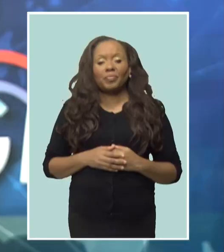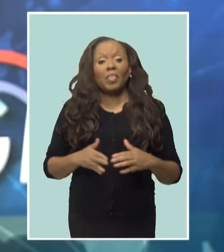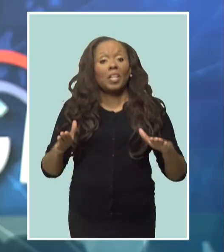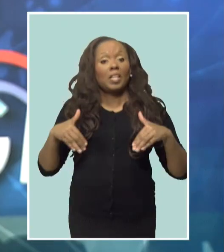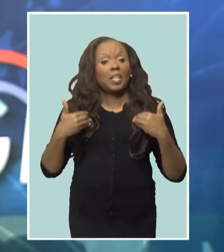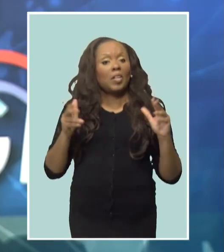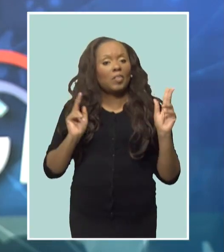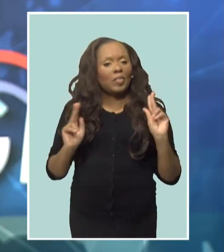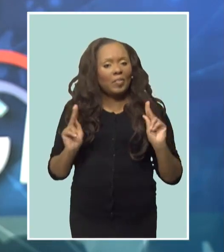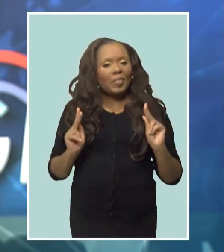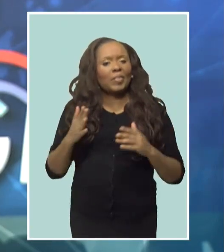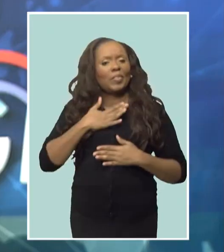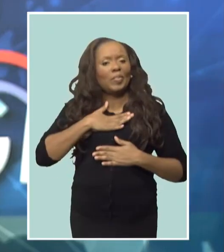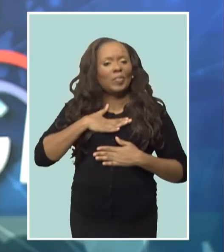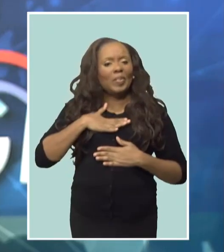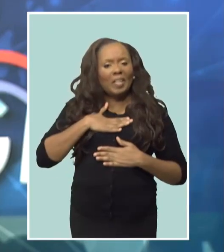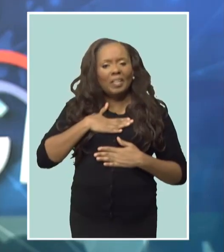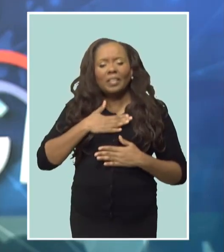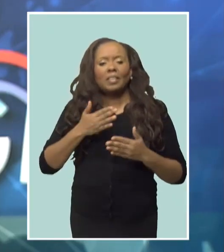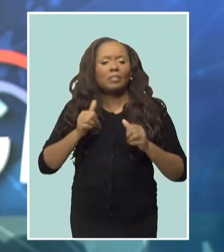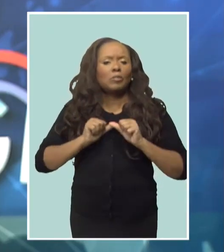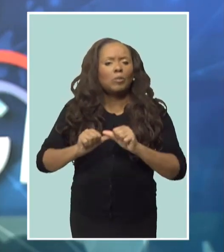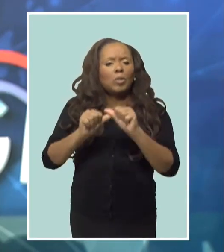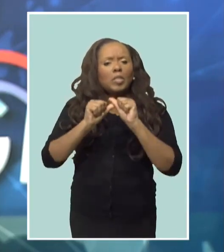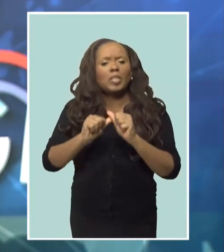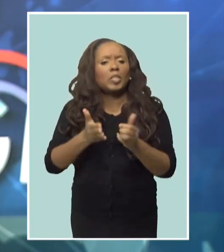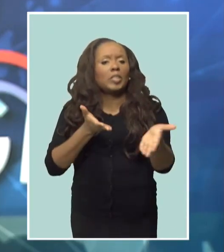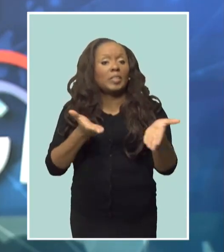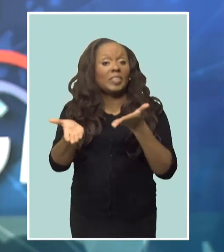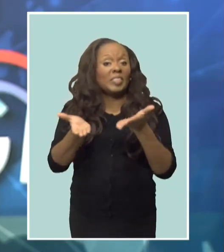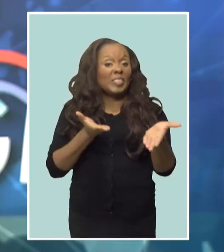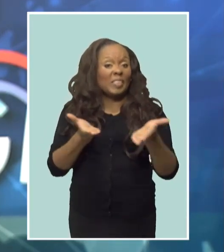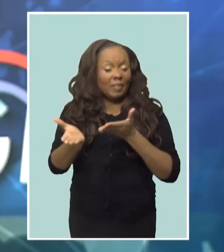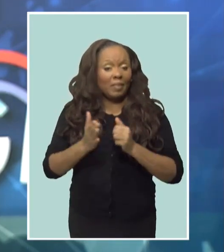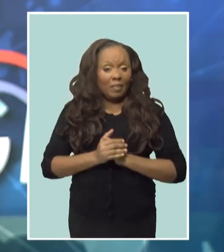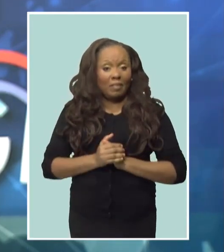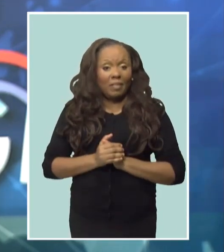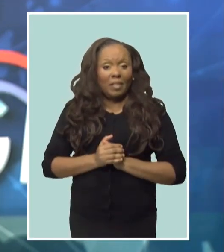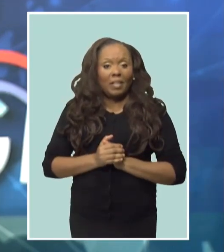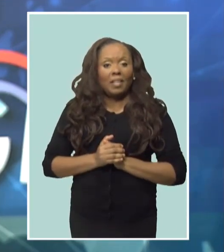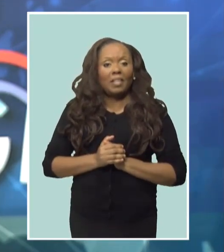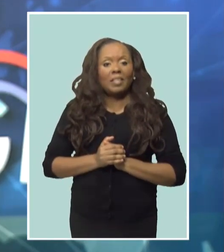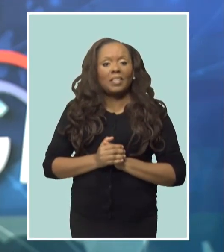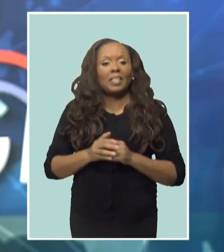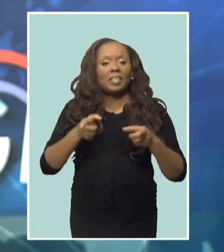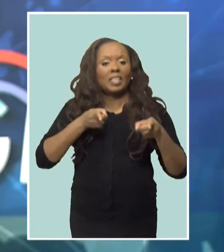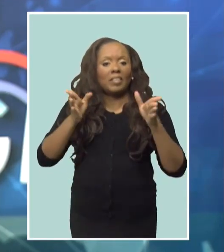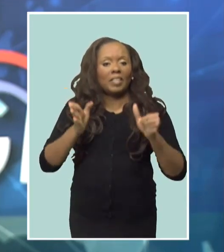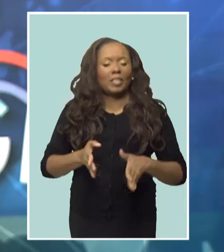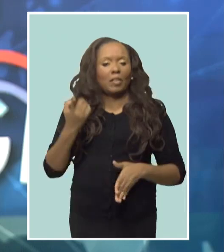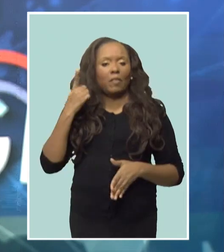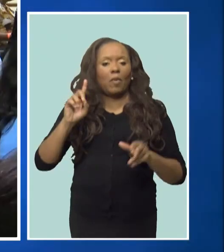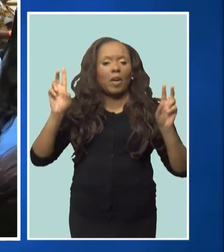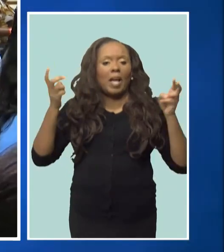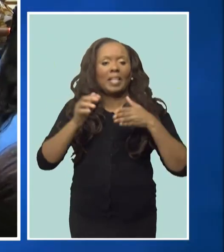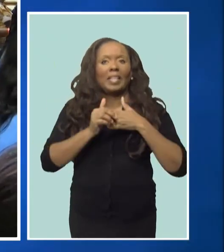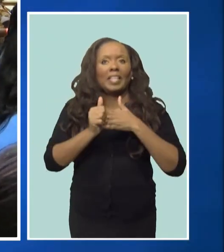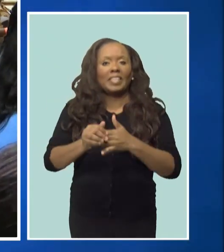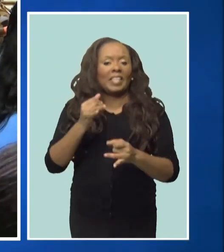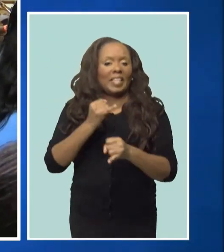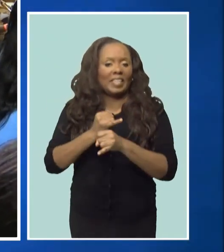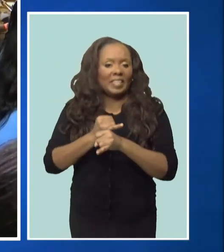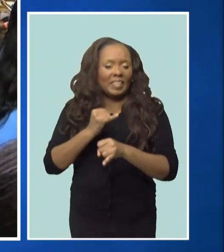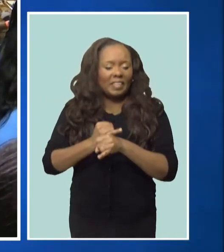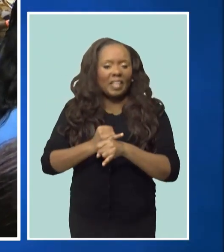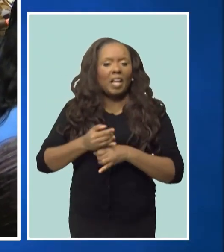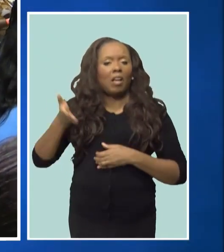Young people are being encouraged to seek out and continue to engage in acts of service. The advice comes from Director of the Leadership Institute, Roshana Trim,